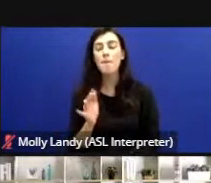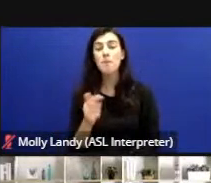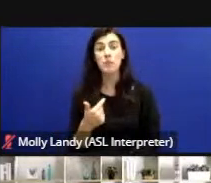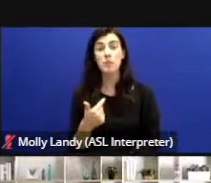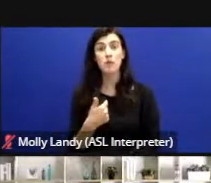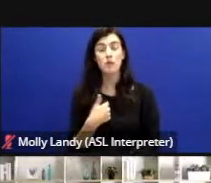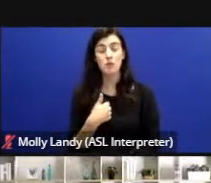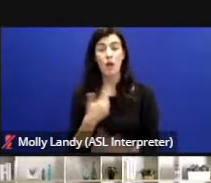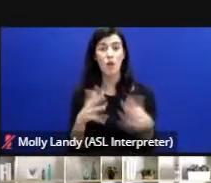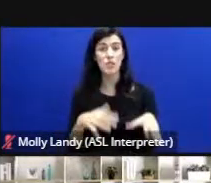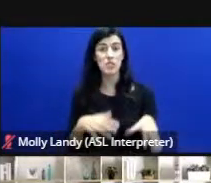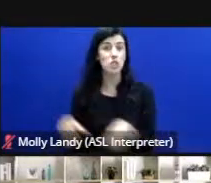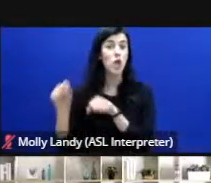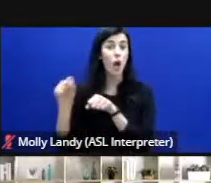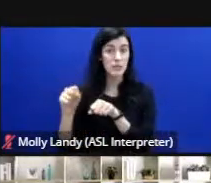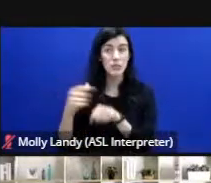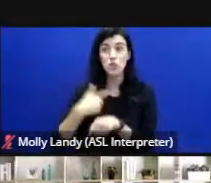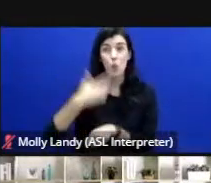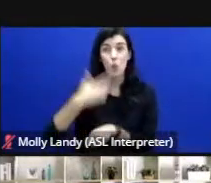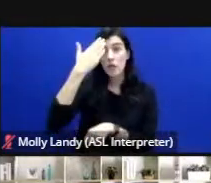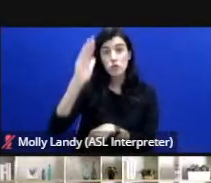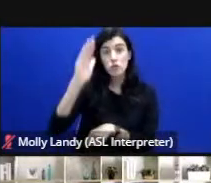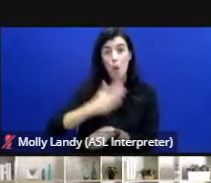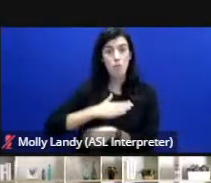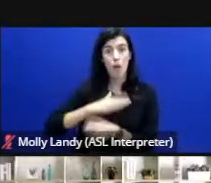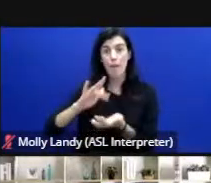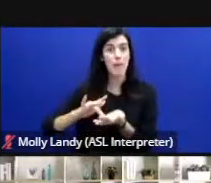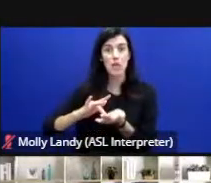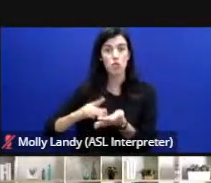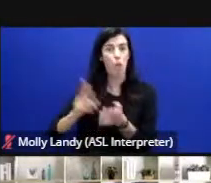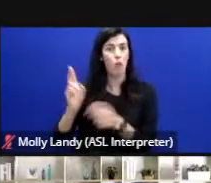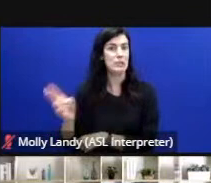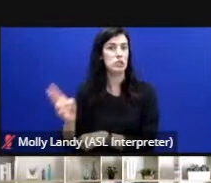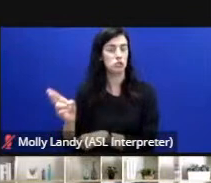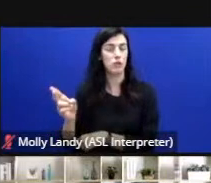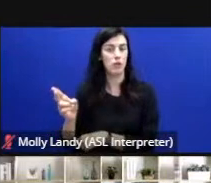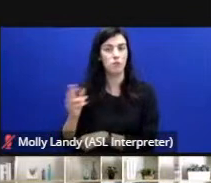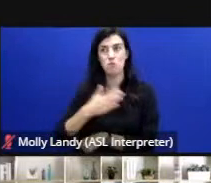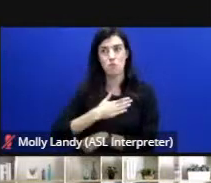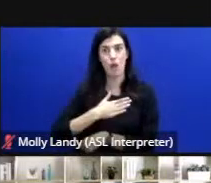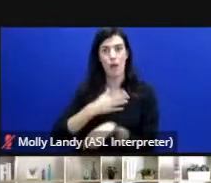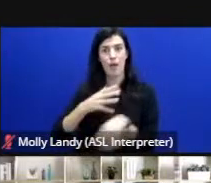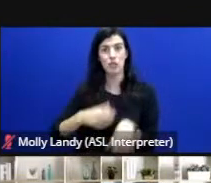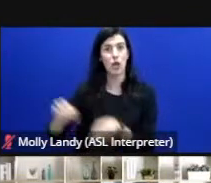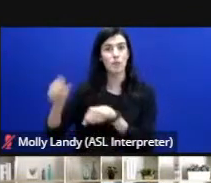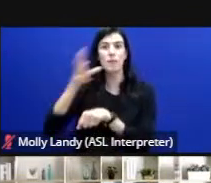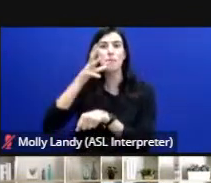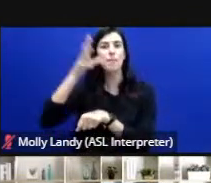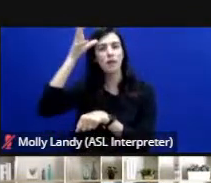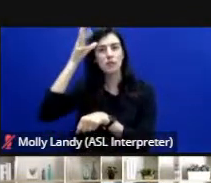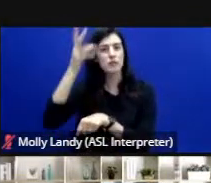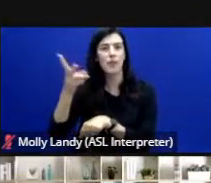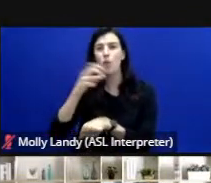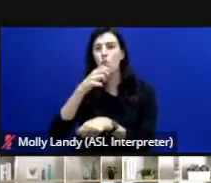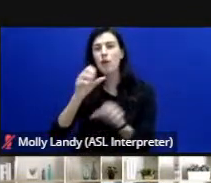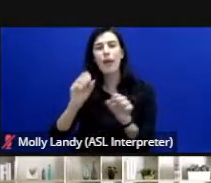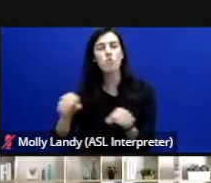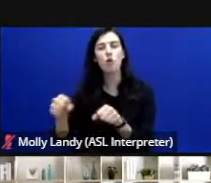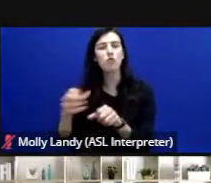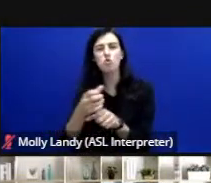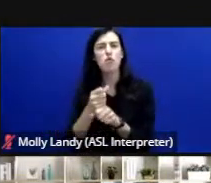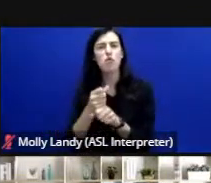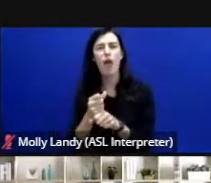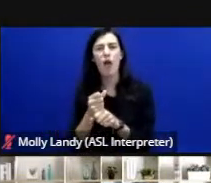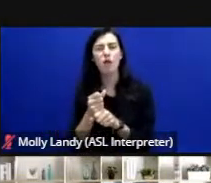I'm adopted, so I don't know my actual medical history. My adopted parents weren't able to get that.